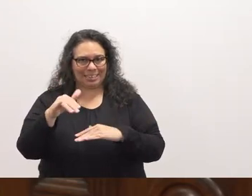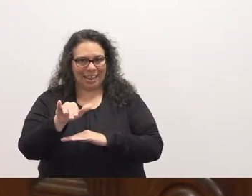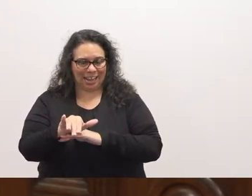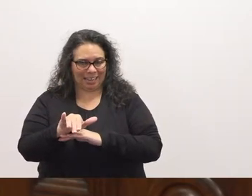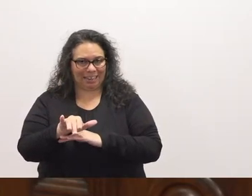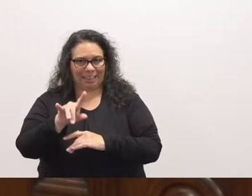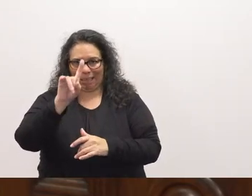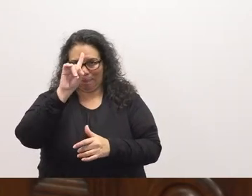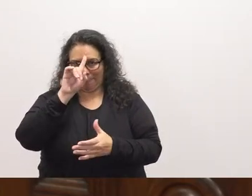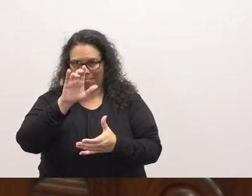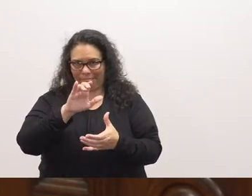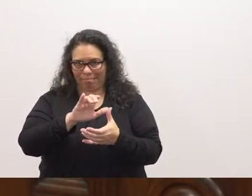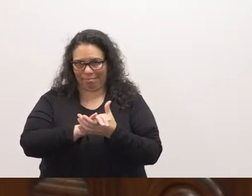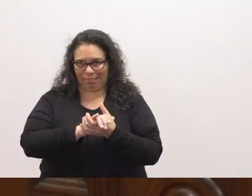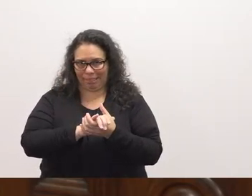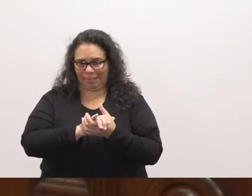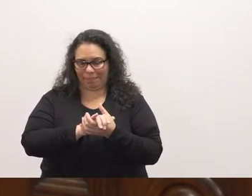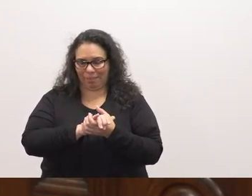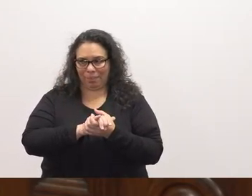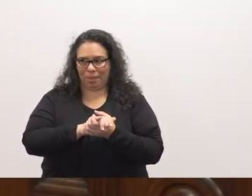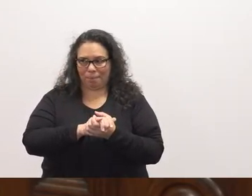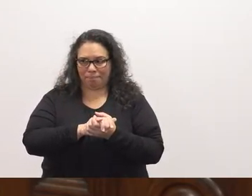I believe